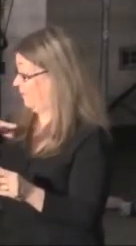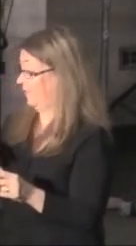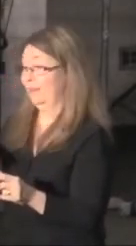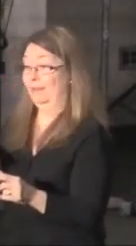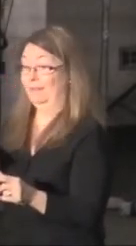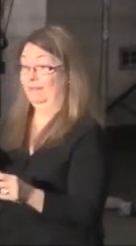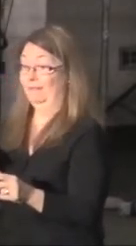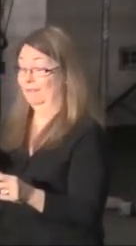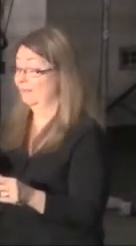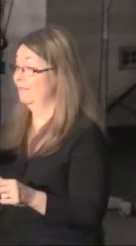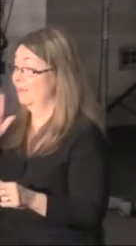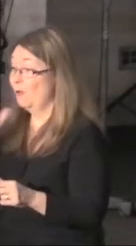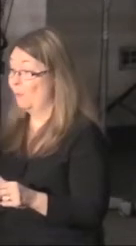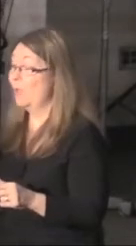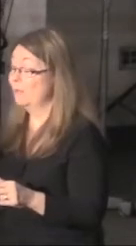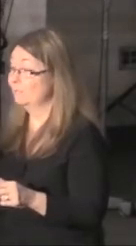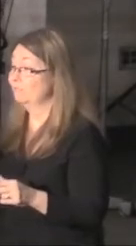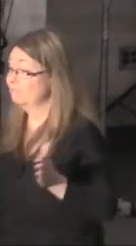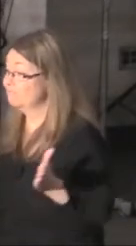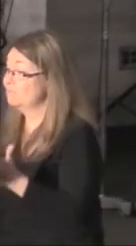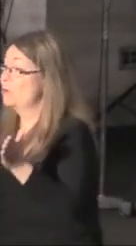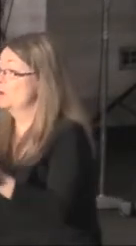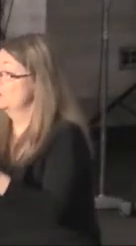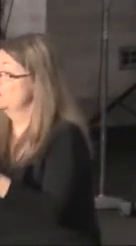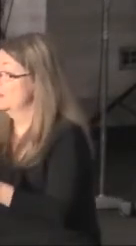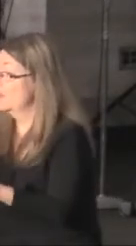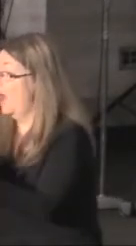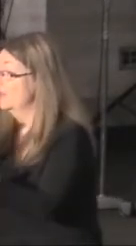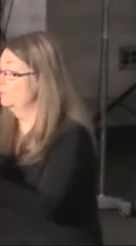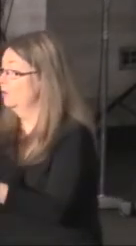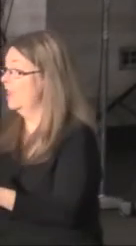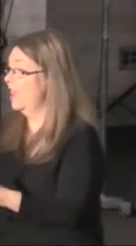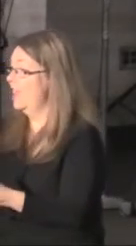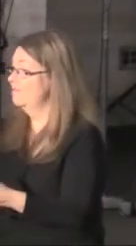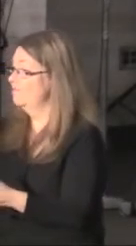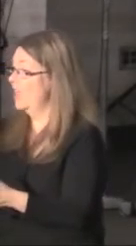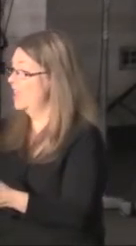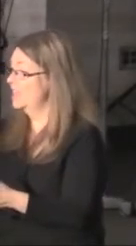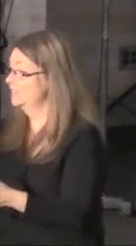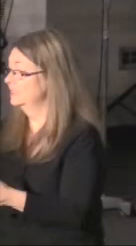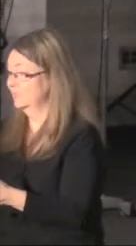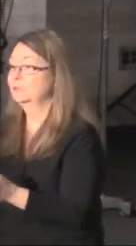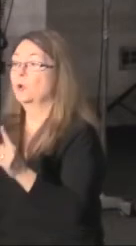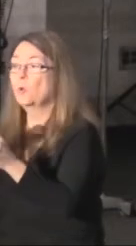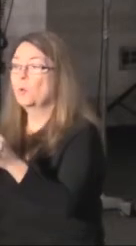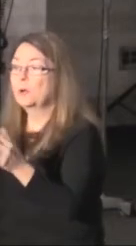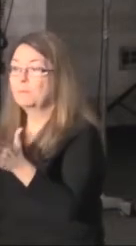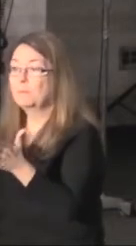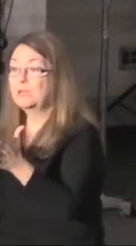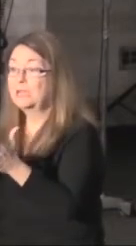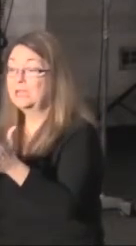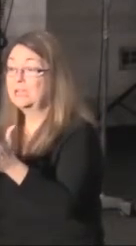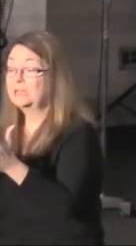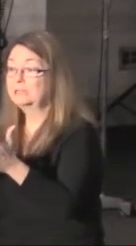This is actually to the advance of the gospel. The word advance, it literally means this. The Greeks used it to talk about a blazing trail before an